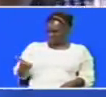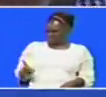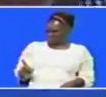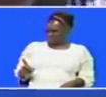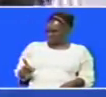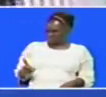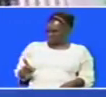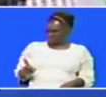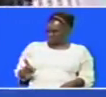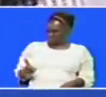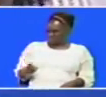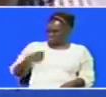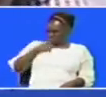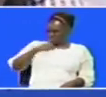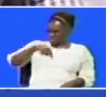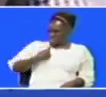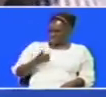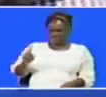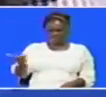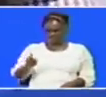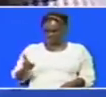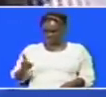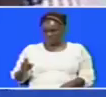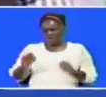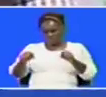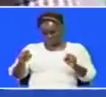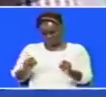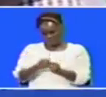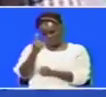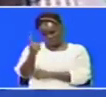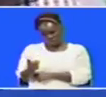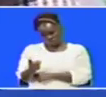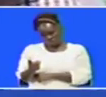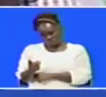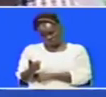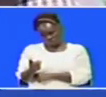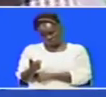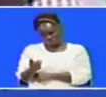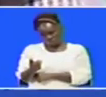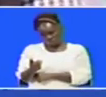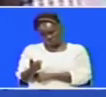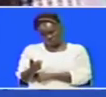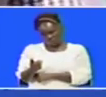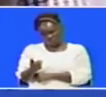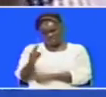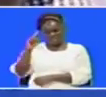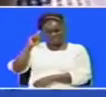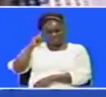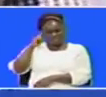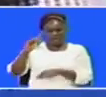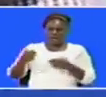feel pity on themselves because, you know, it can happen to you. Everyone is a candidate to that. Considering